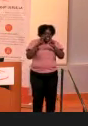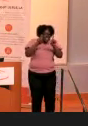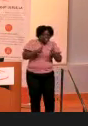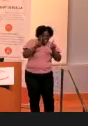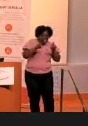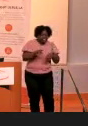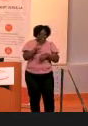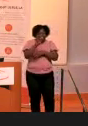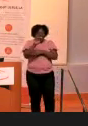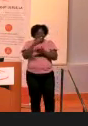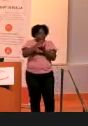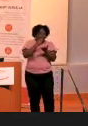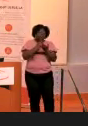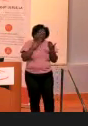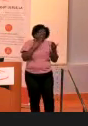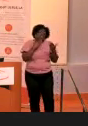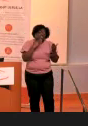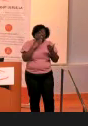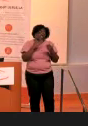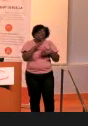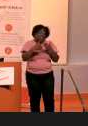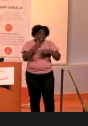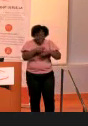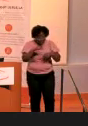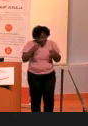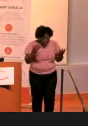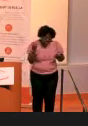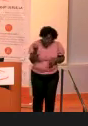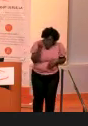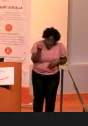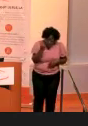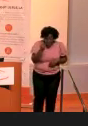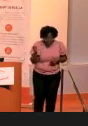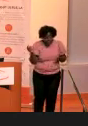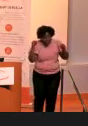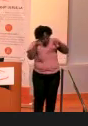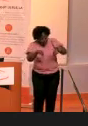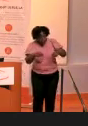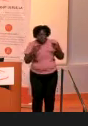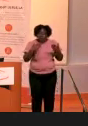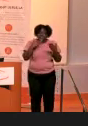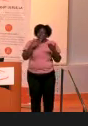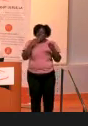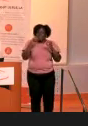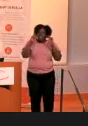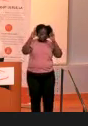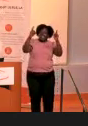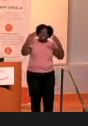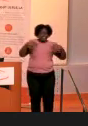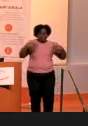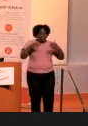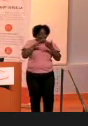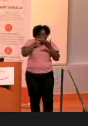Therapeutics. And thank you all for taking the time on a Saturday to come to this conference, which has been really educational so far.